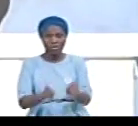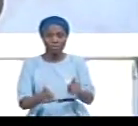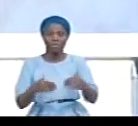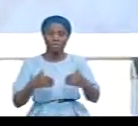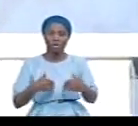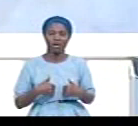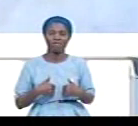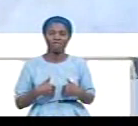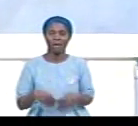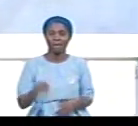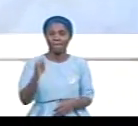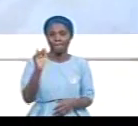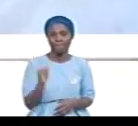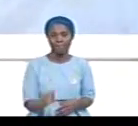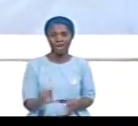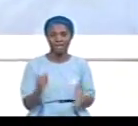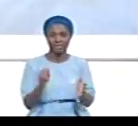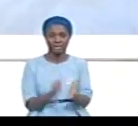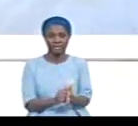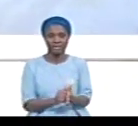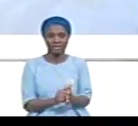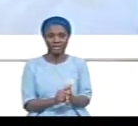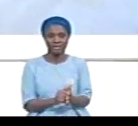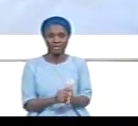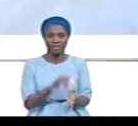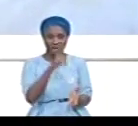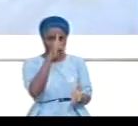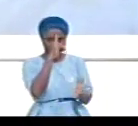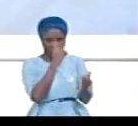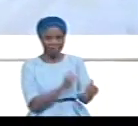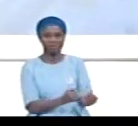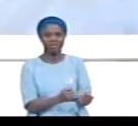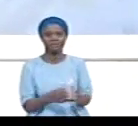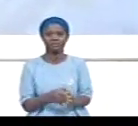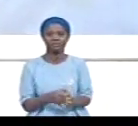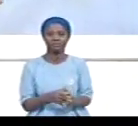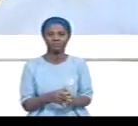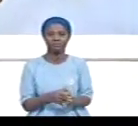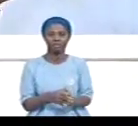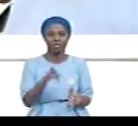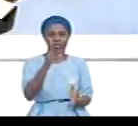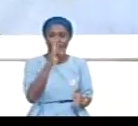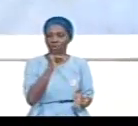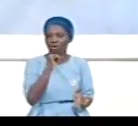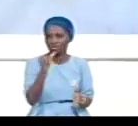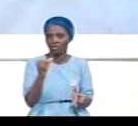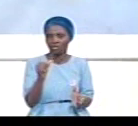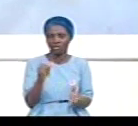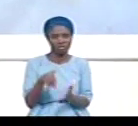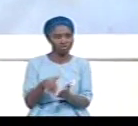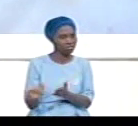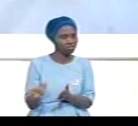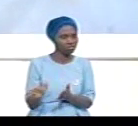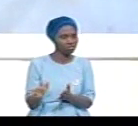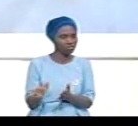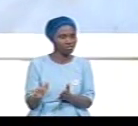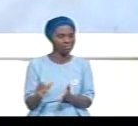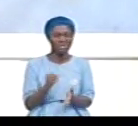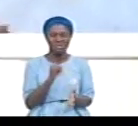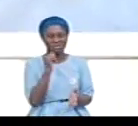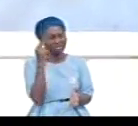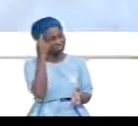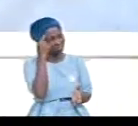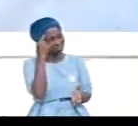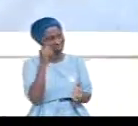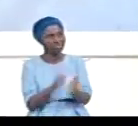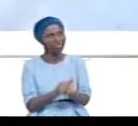by that faith. You're not reaching up. It's not like, what am I going to do?